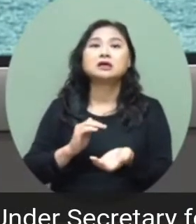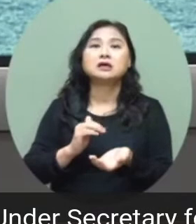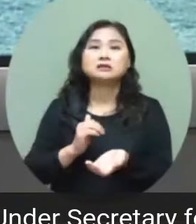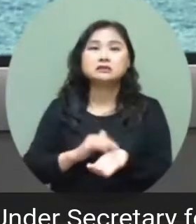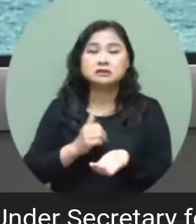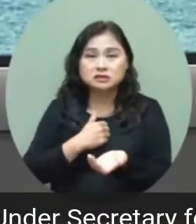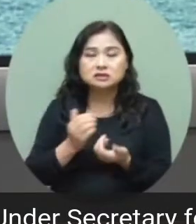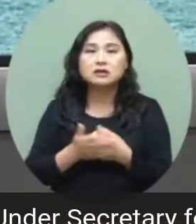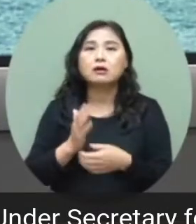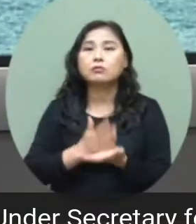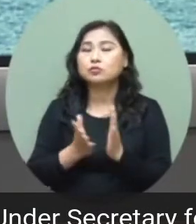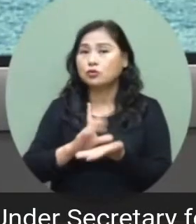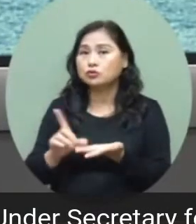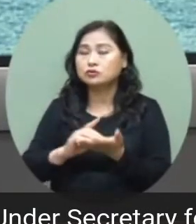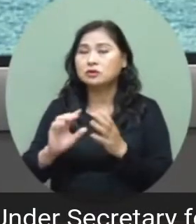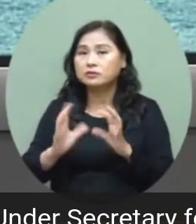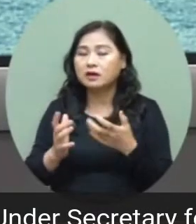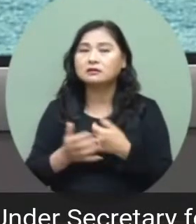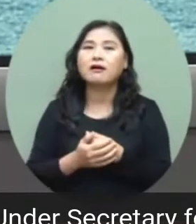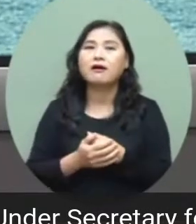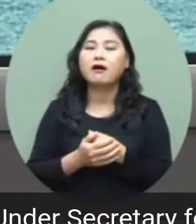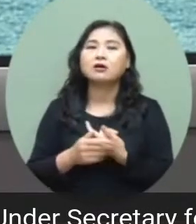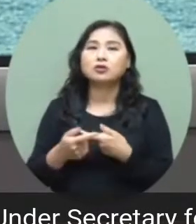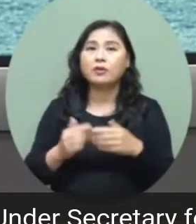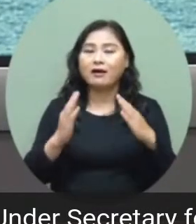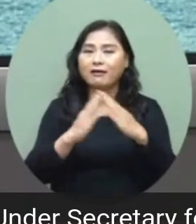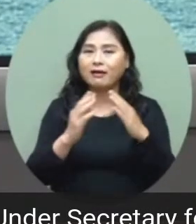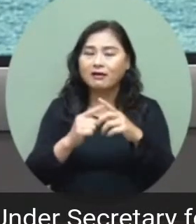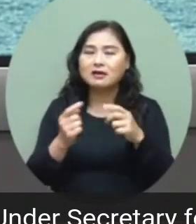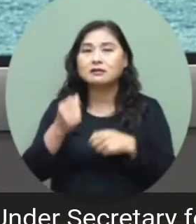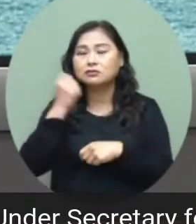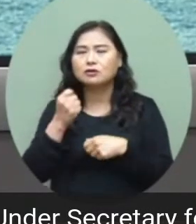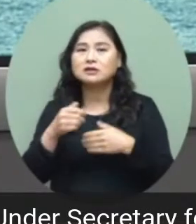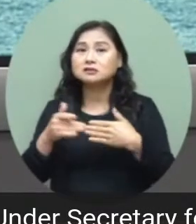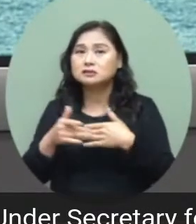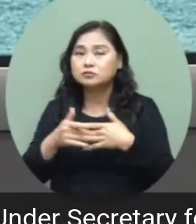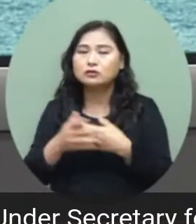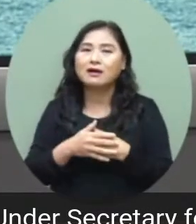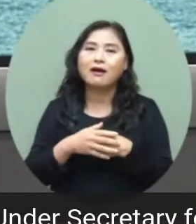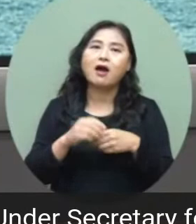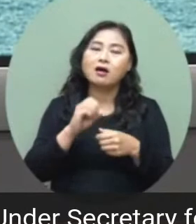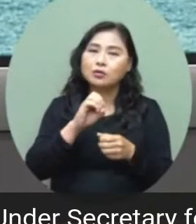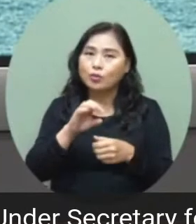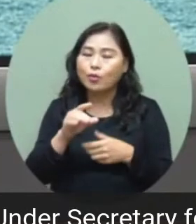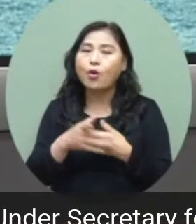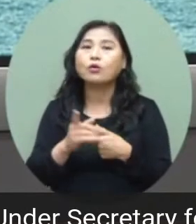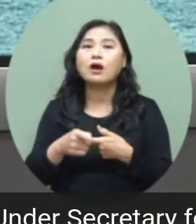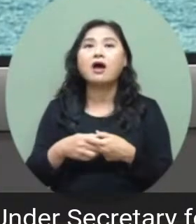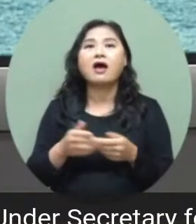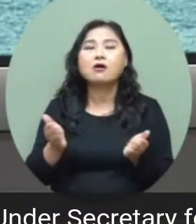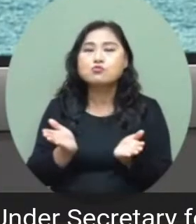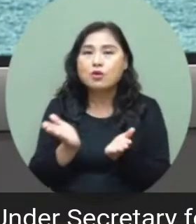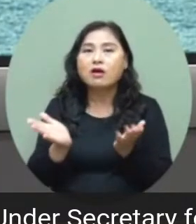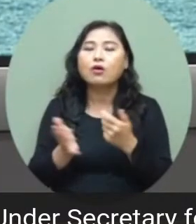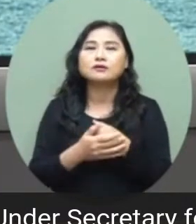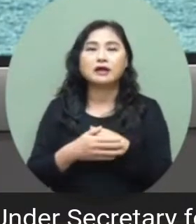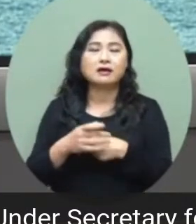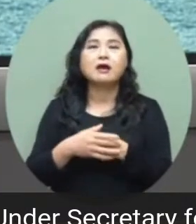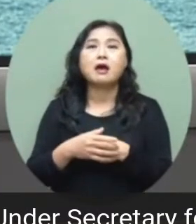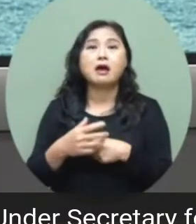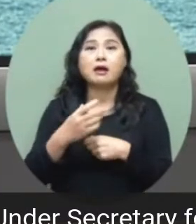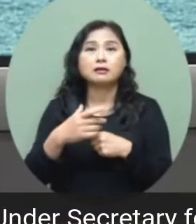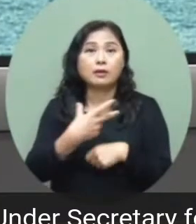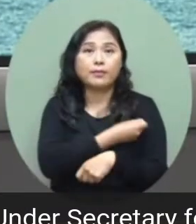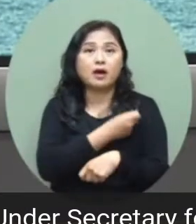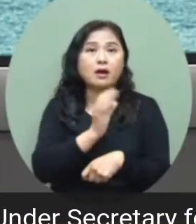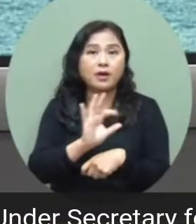Western medicine practitioners or Chinese medicine practitioners. Please make use of the opportunities when you